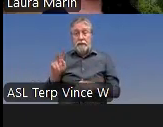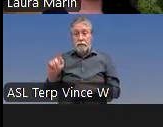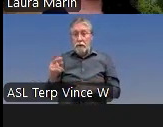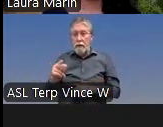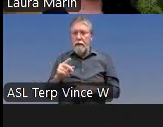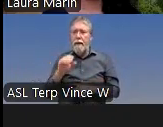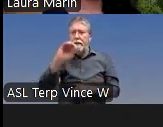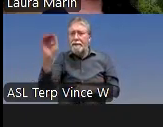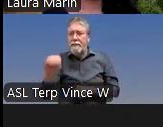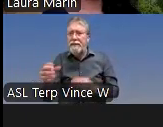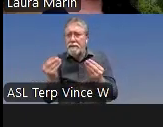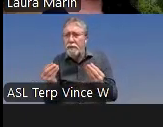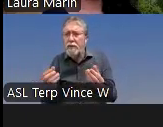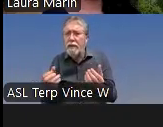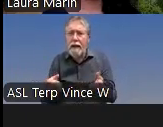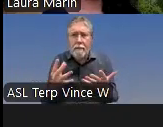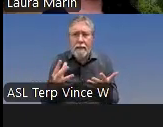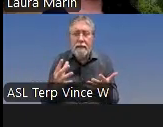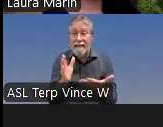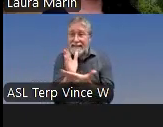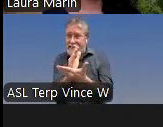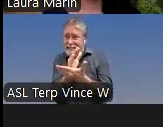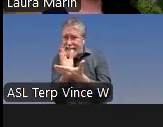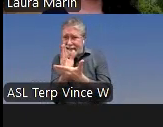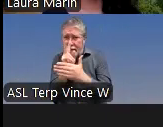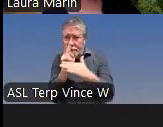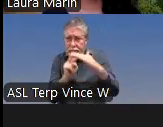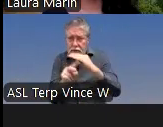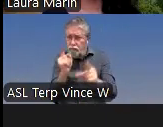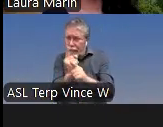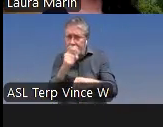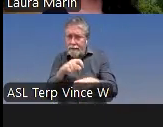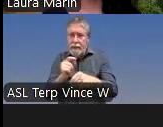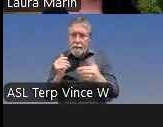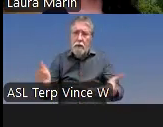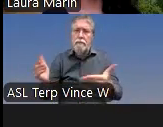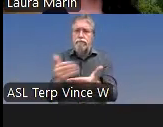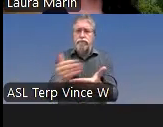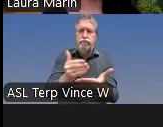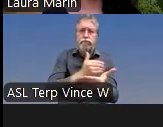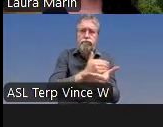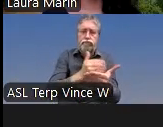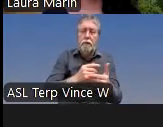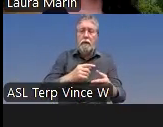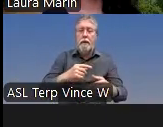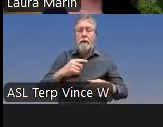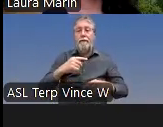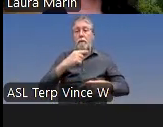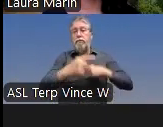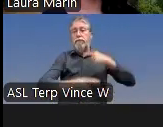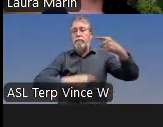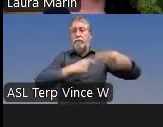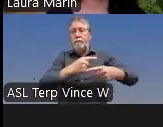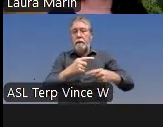used commonly around the state to time the baling of alfalfa, essentially,